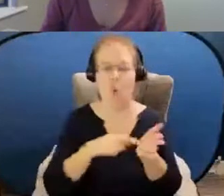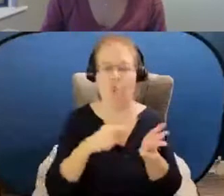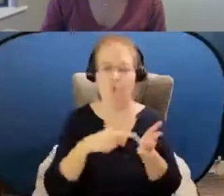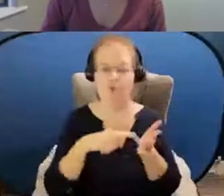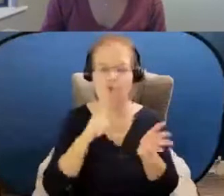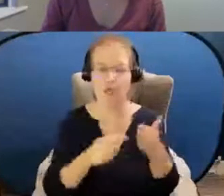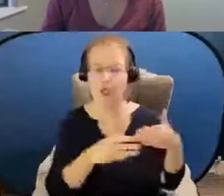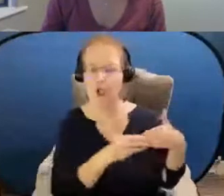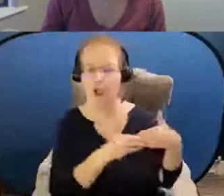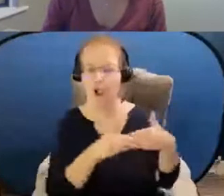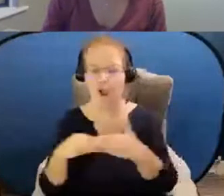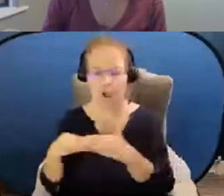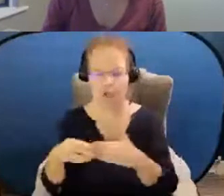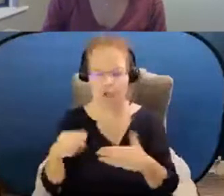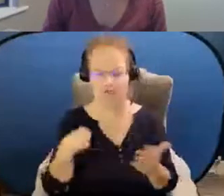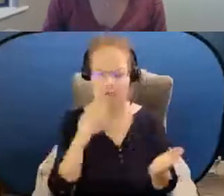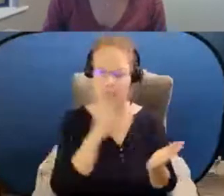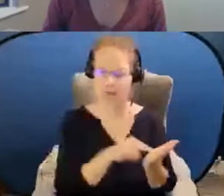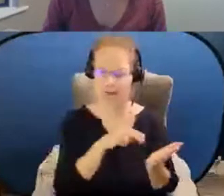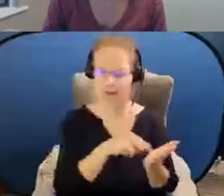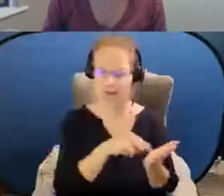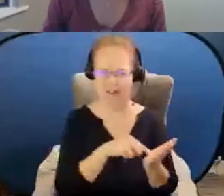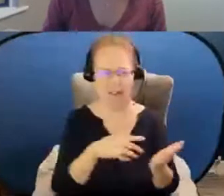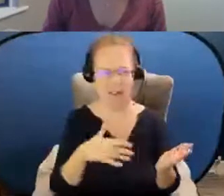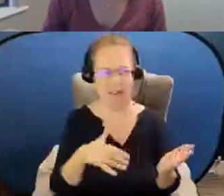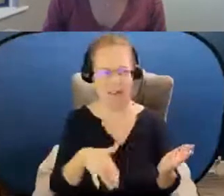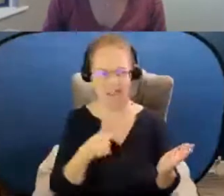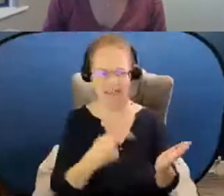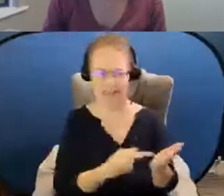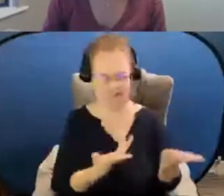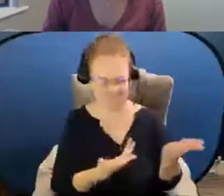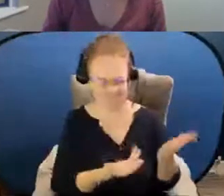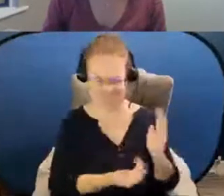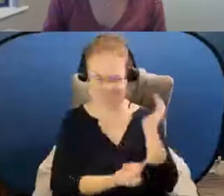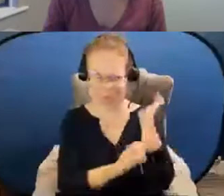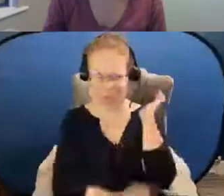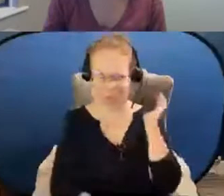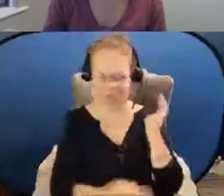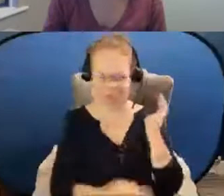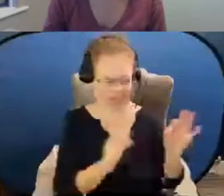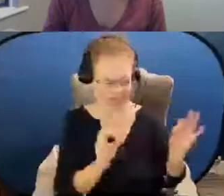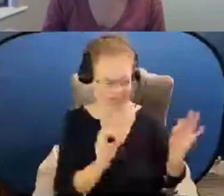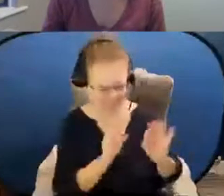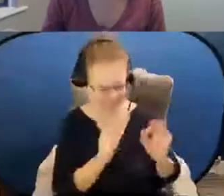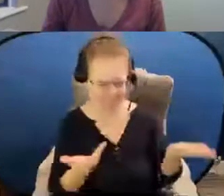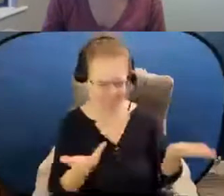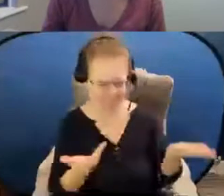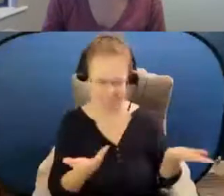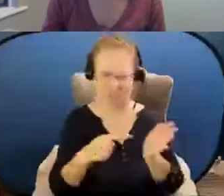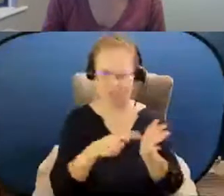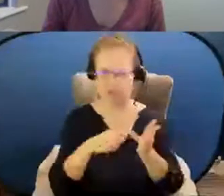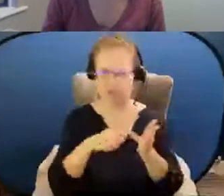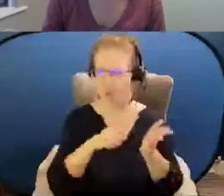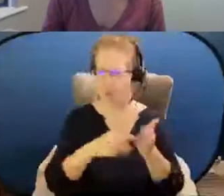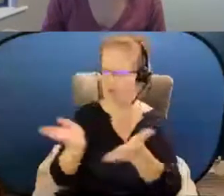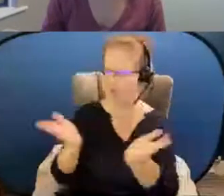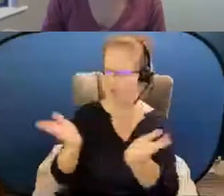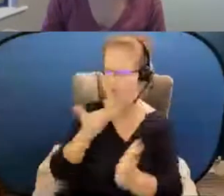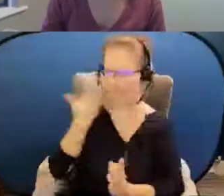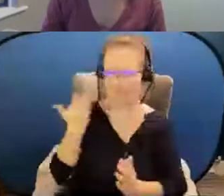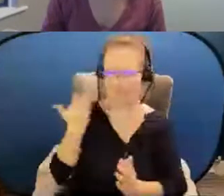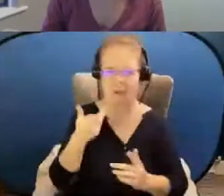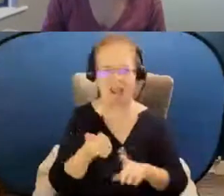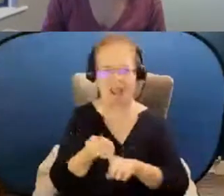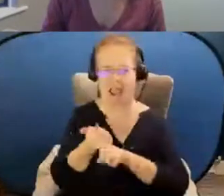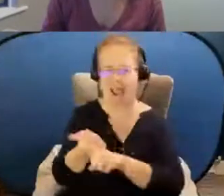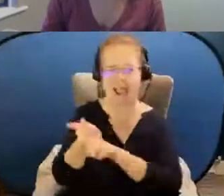things when we were looking at that we felt was really lacking across tools was that it aided them. And of